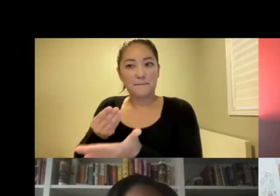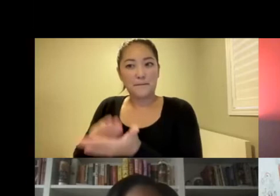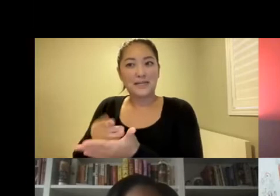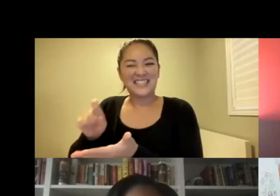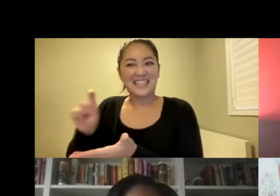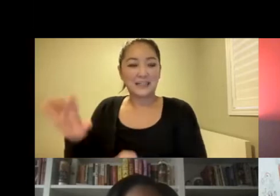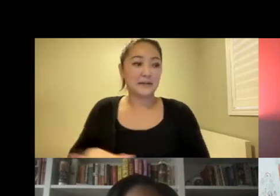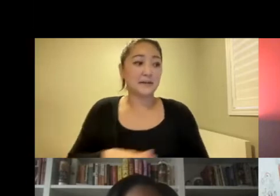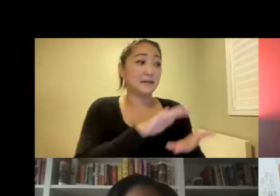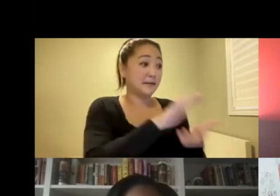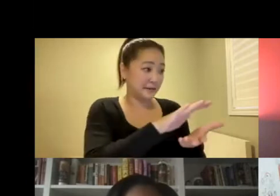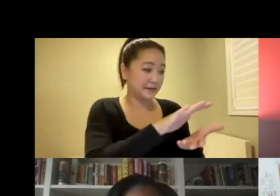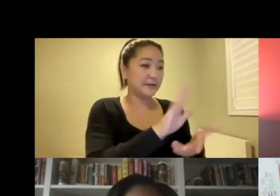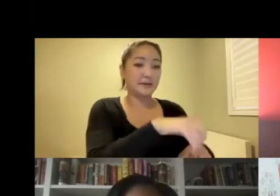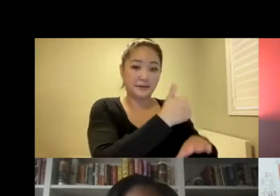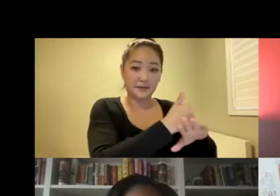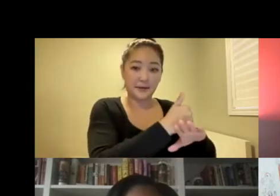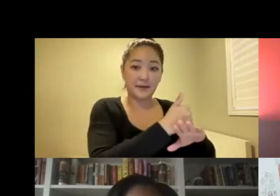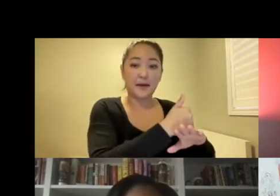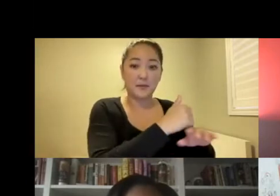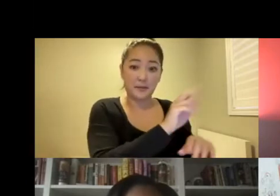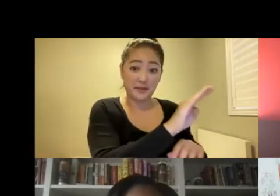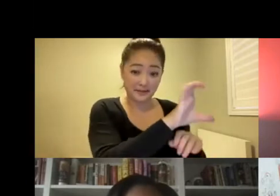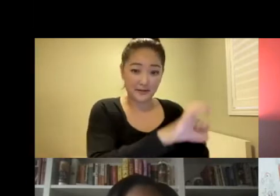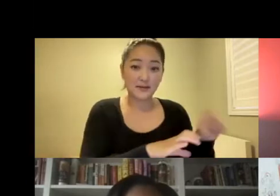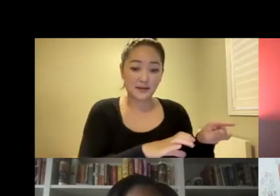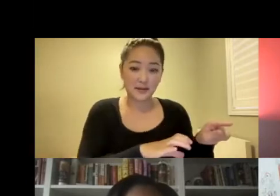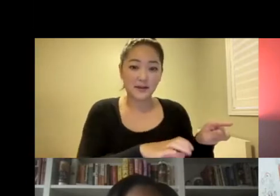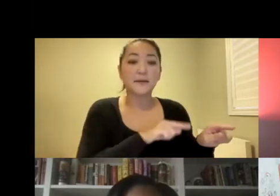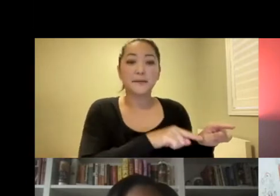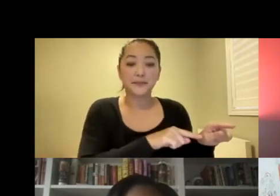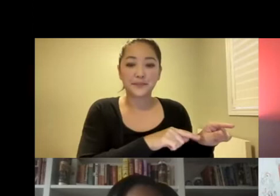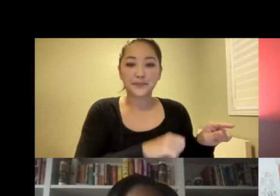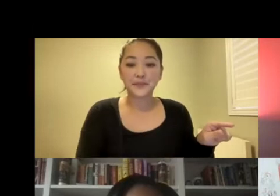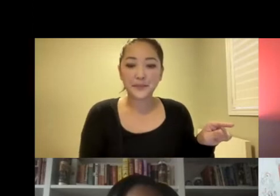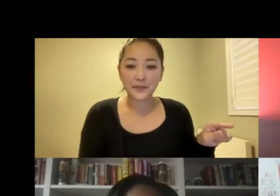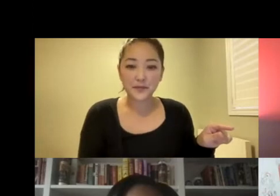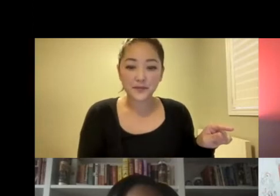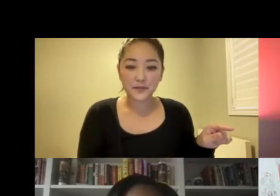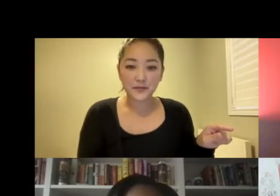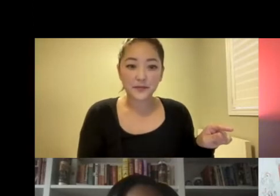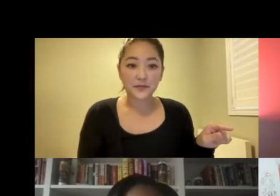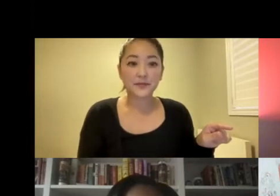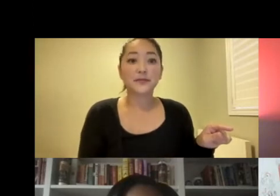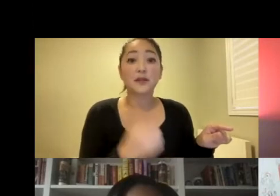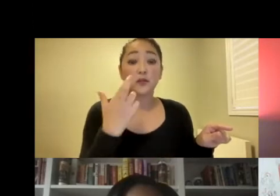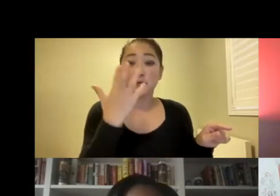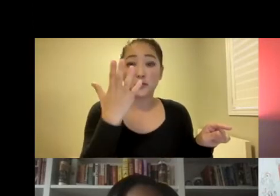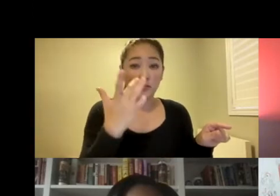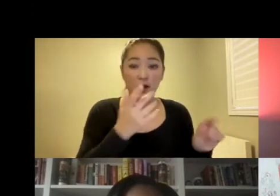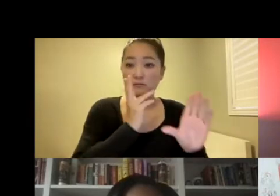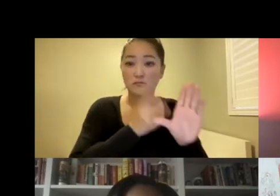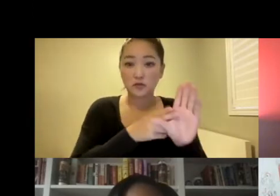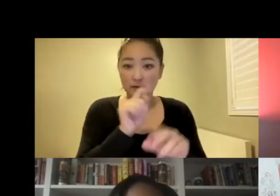to be able to raise money, and then forayed into television. And the reason for television was so we could